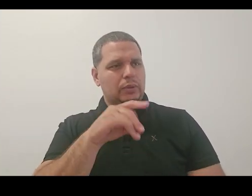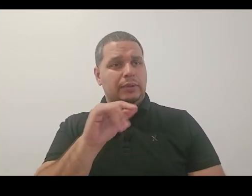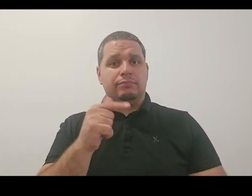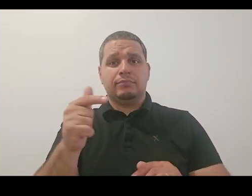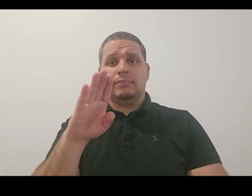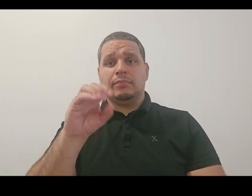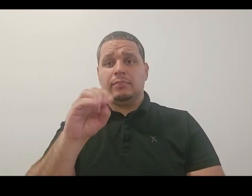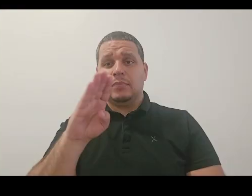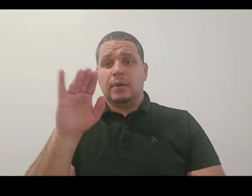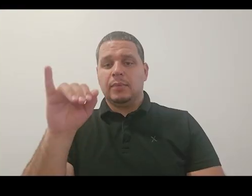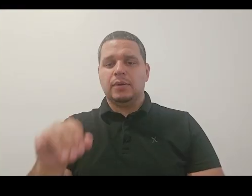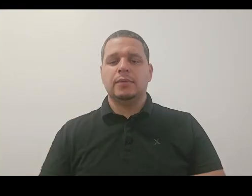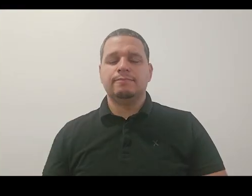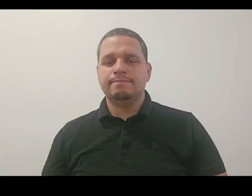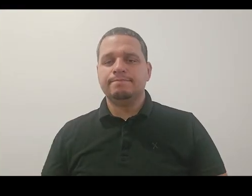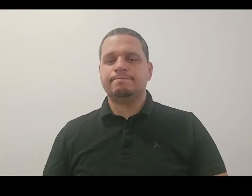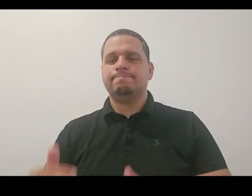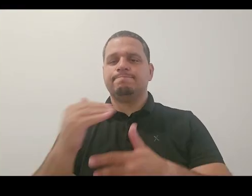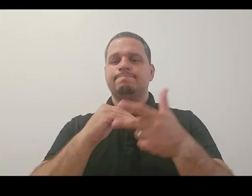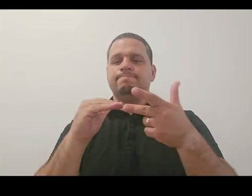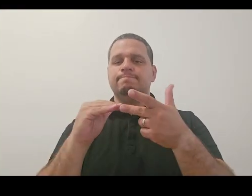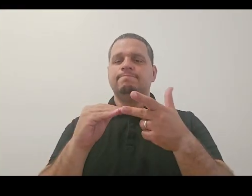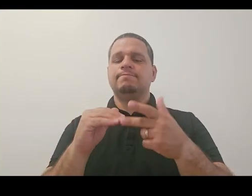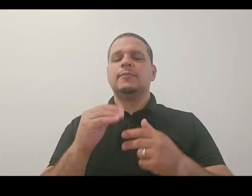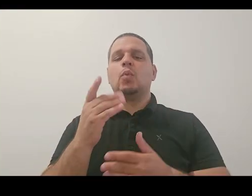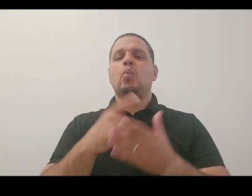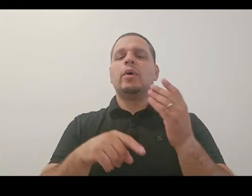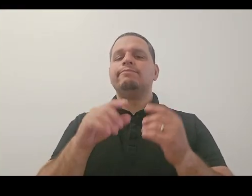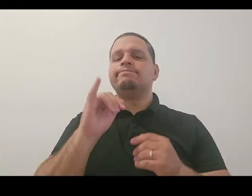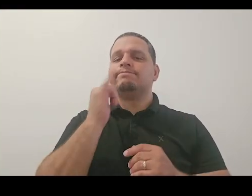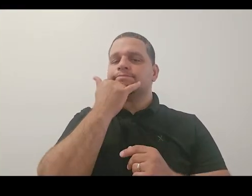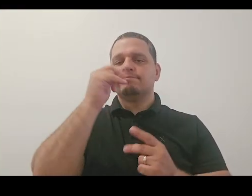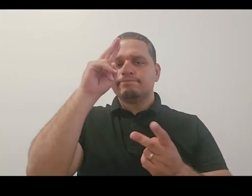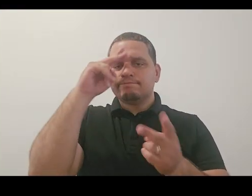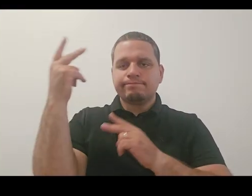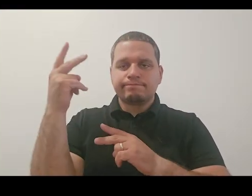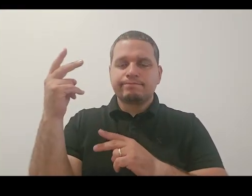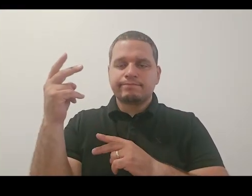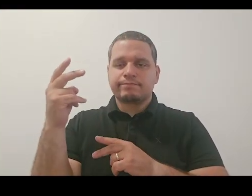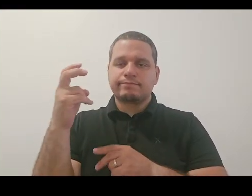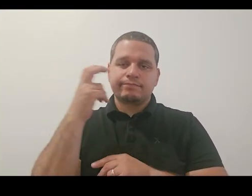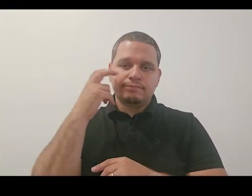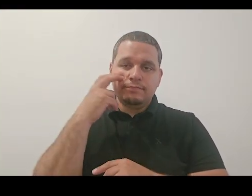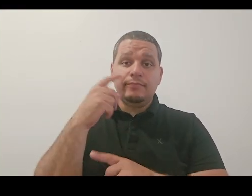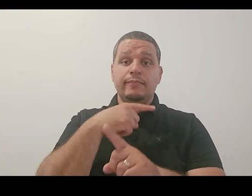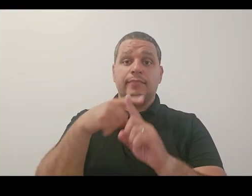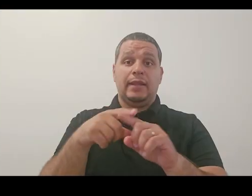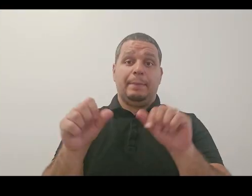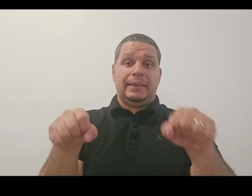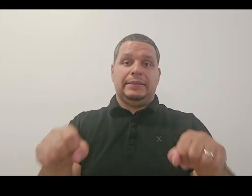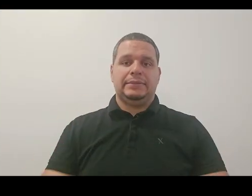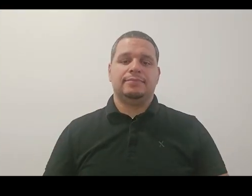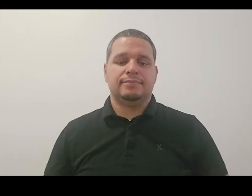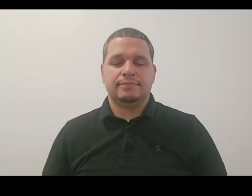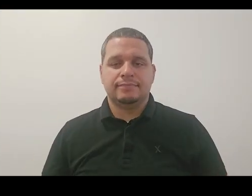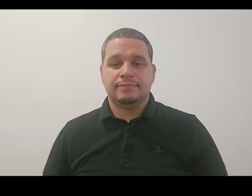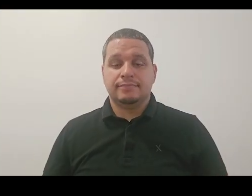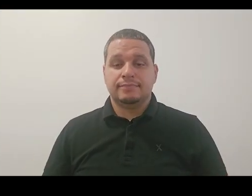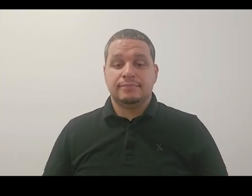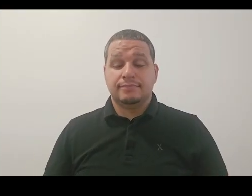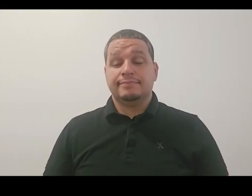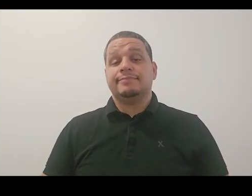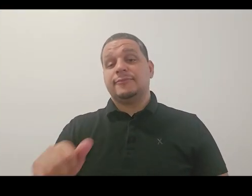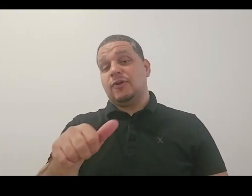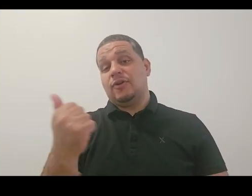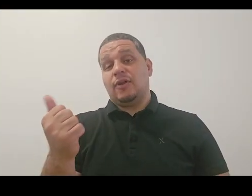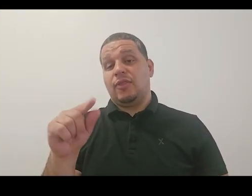Bobby. So next we're going to talk about the misconceptions of blindness and ability. Another question that I